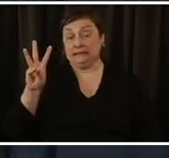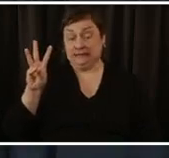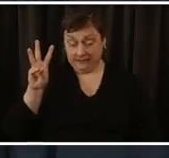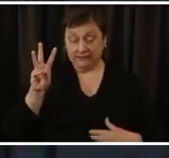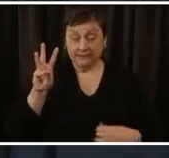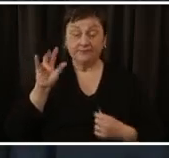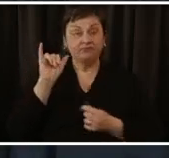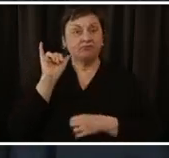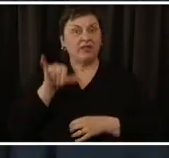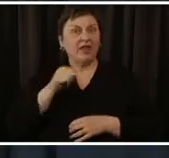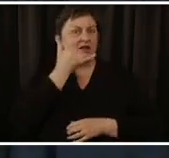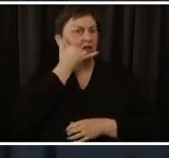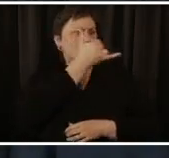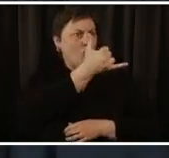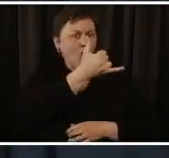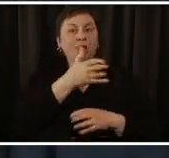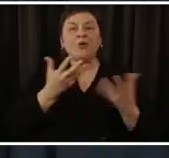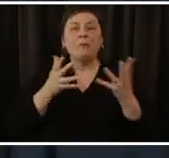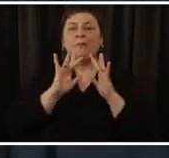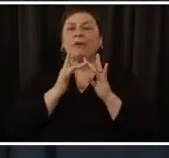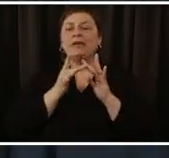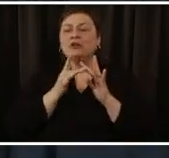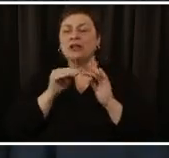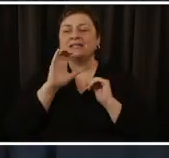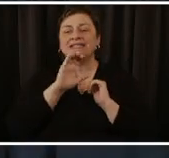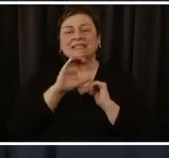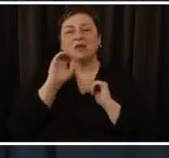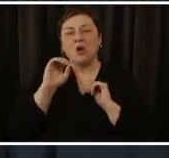1-877-268-2926. There's also an informational website,